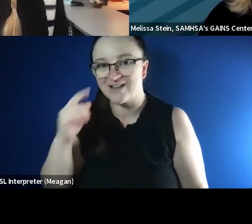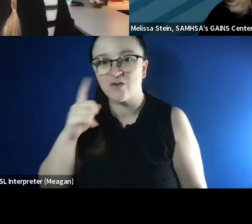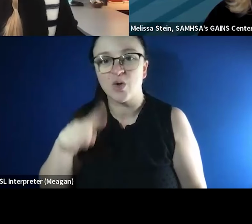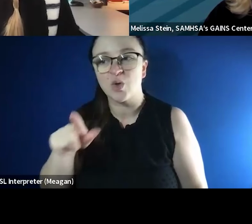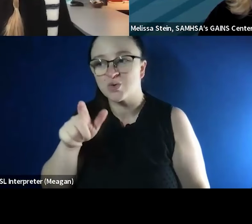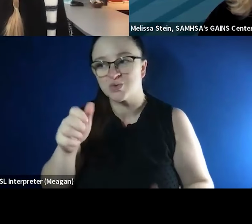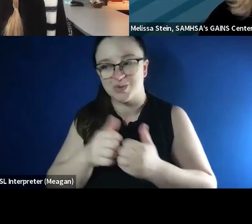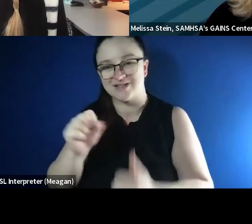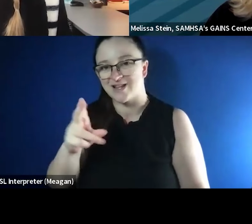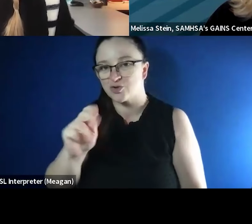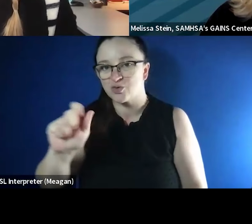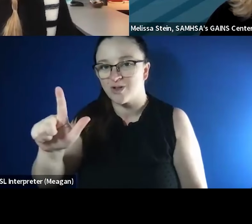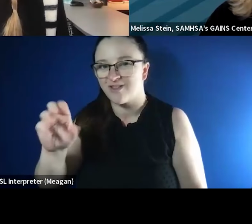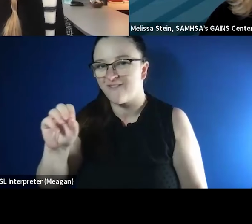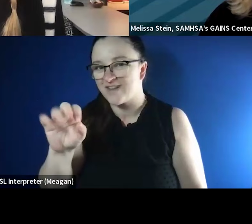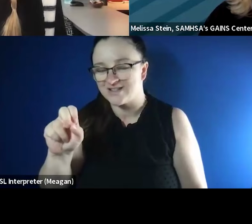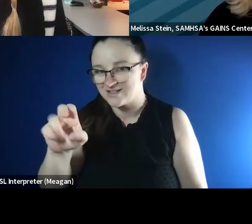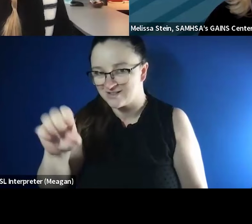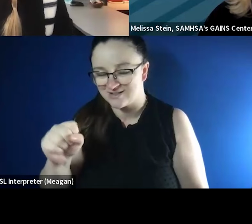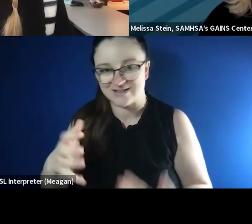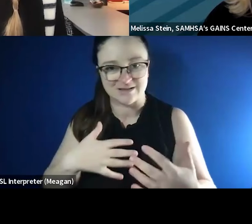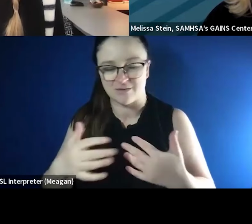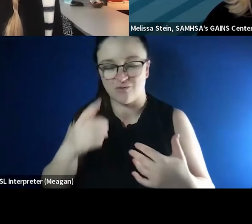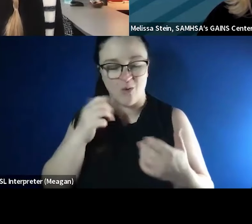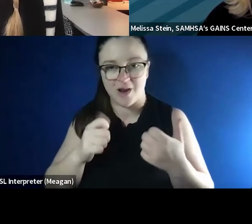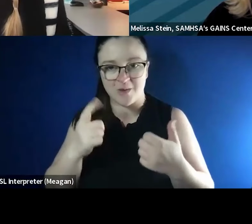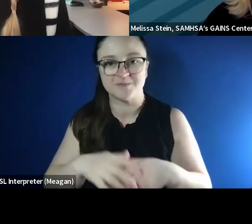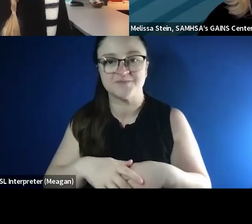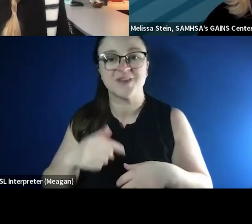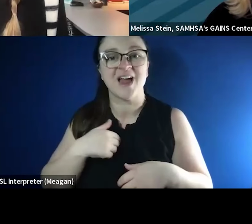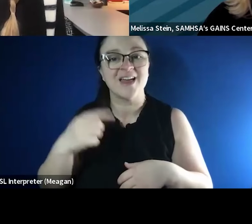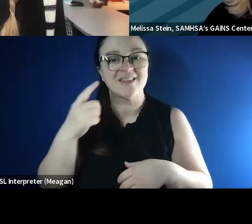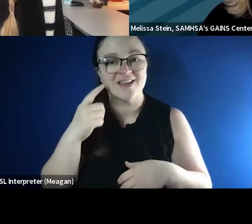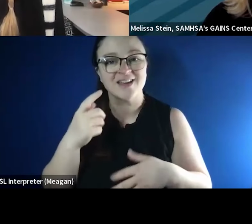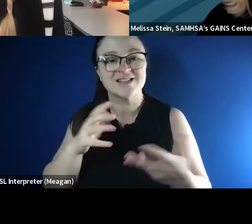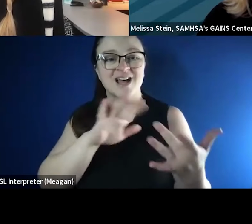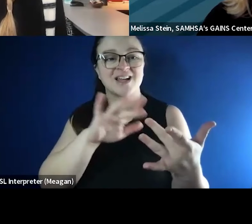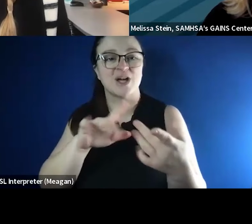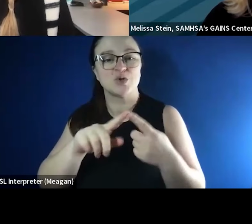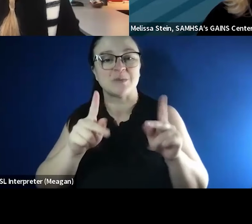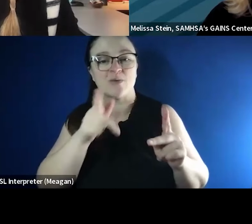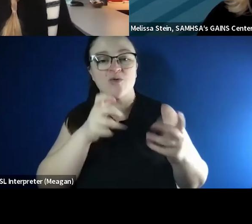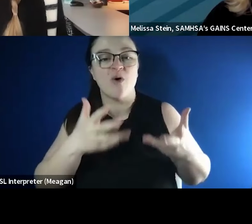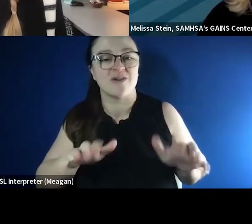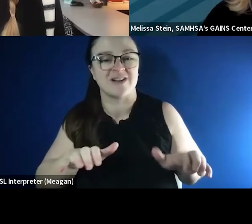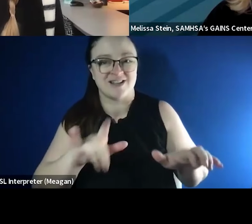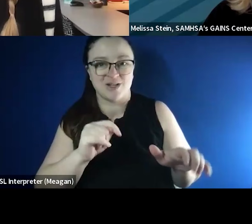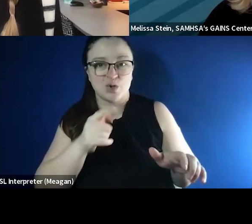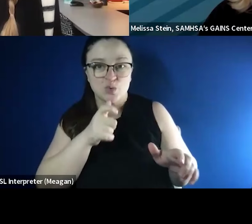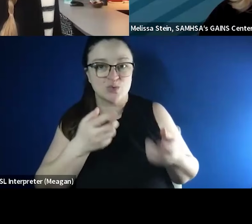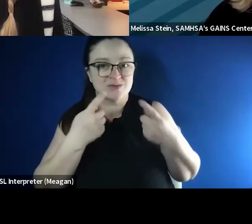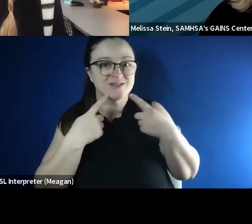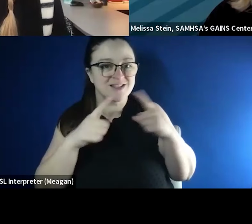offenses. But I think the short of the long of it would be reaching to folks who have already done this and made it work, which is those folks at